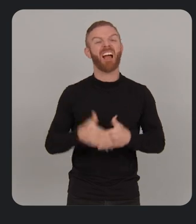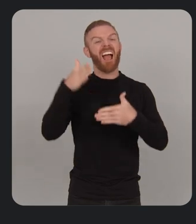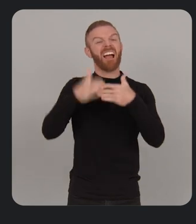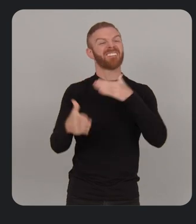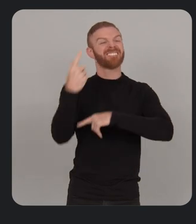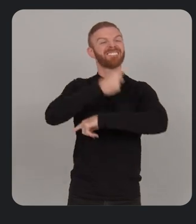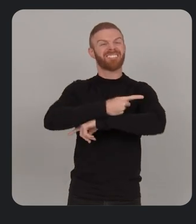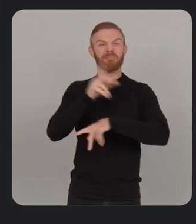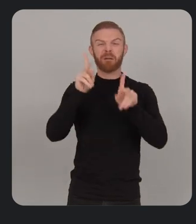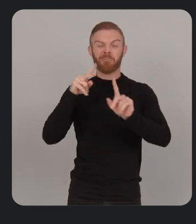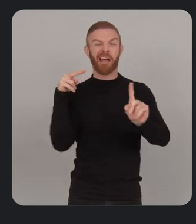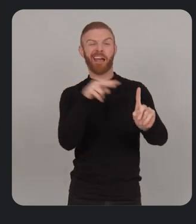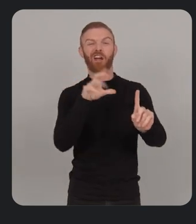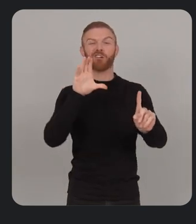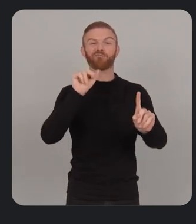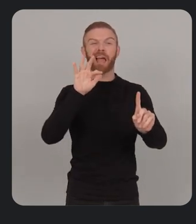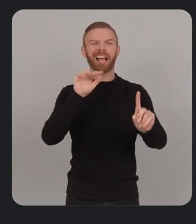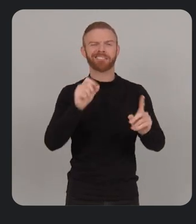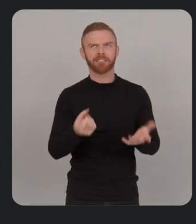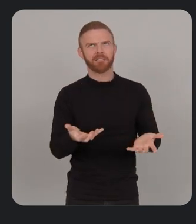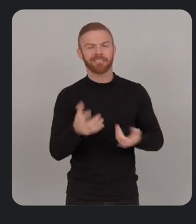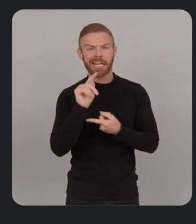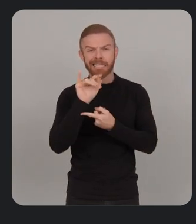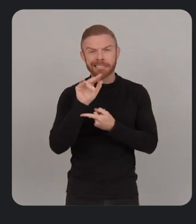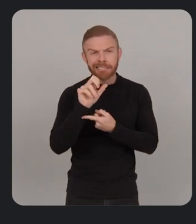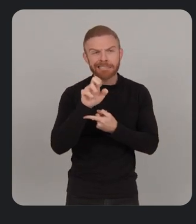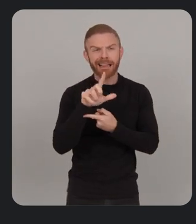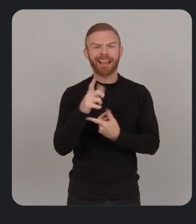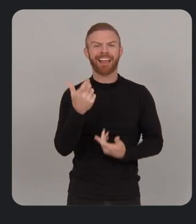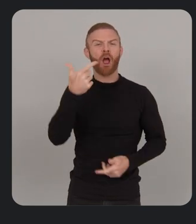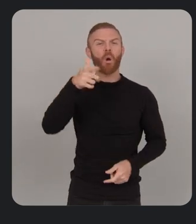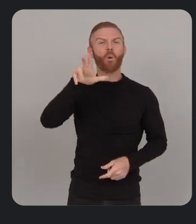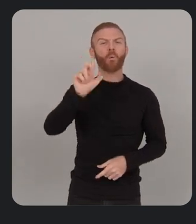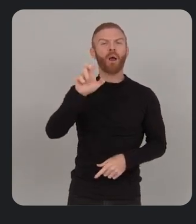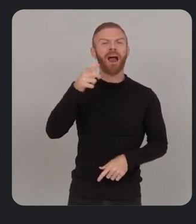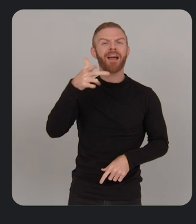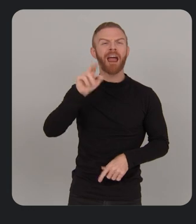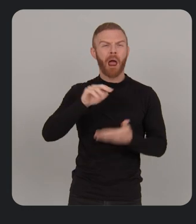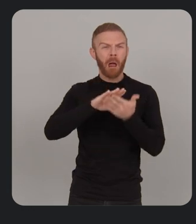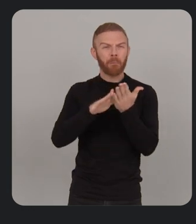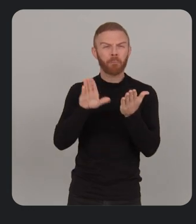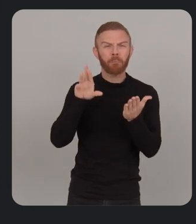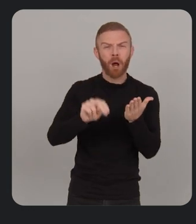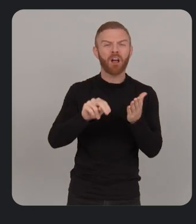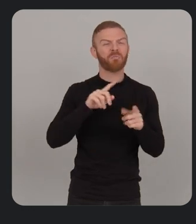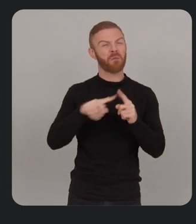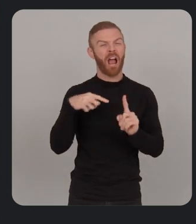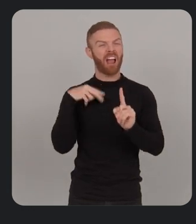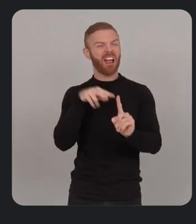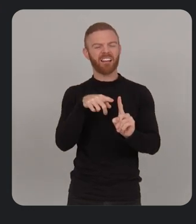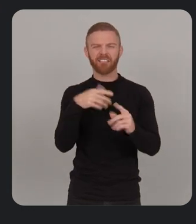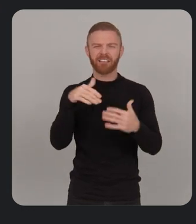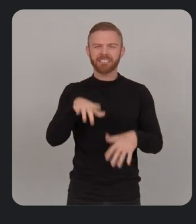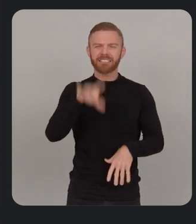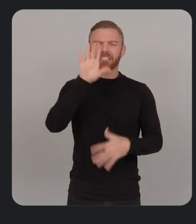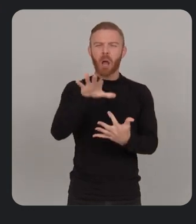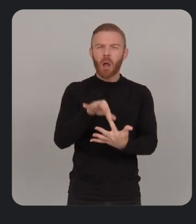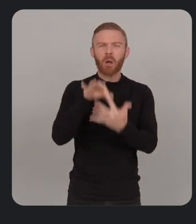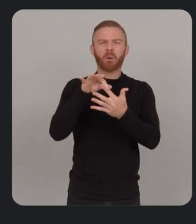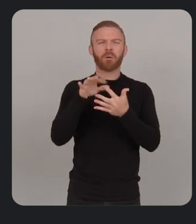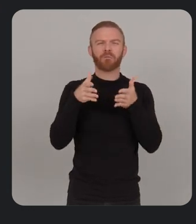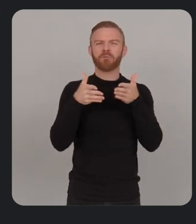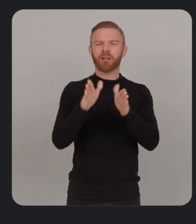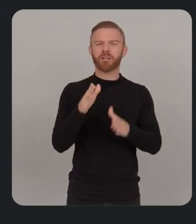some people look at crafts and just see tinsel and second-degree glue gun burns, but I see it as a way to find your own unique voice.